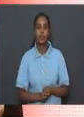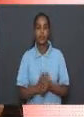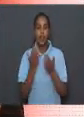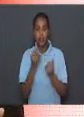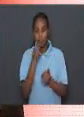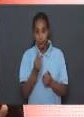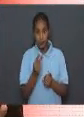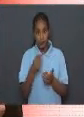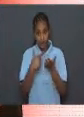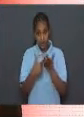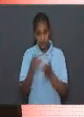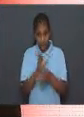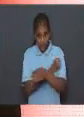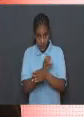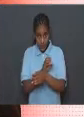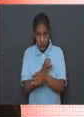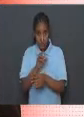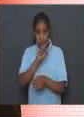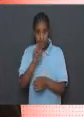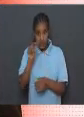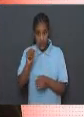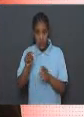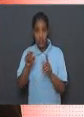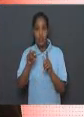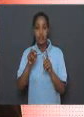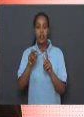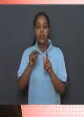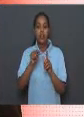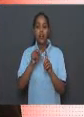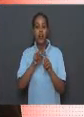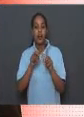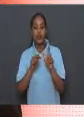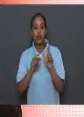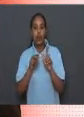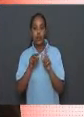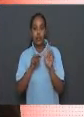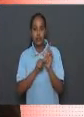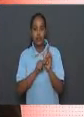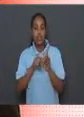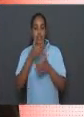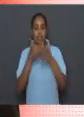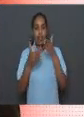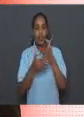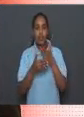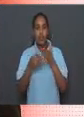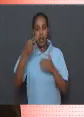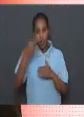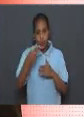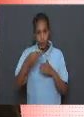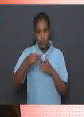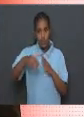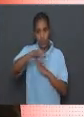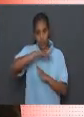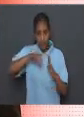Let us look at this cell that has a zinc anode in a zinc sulfate solution and a standard hydrogen